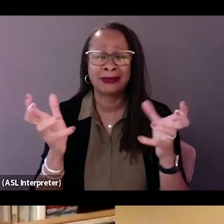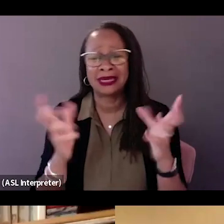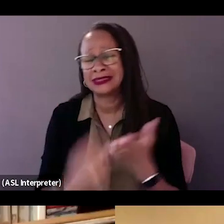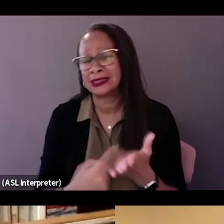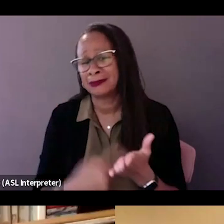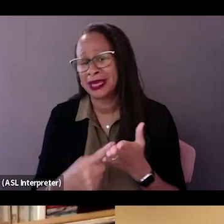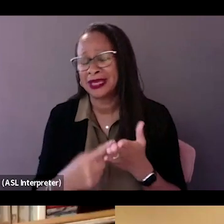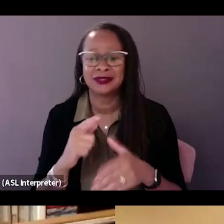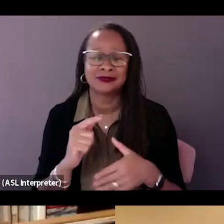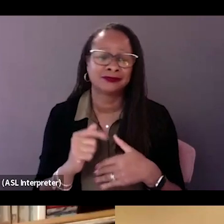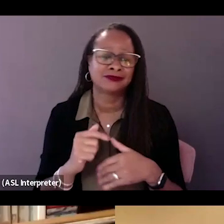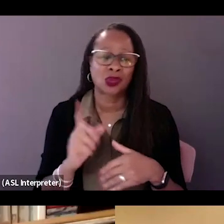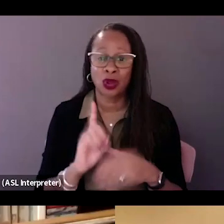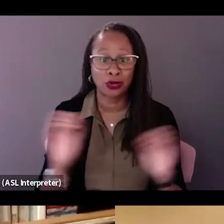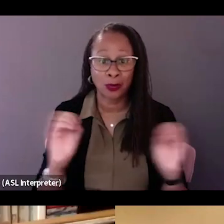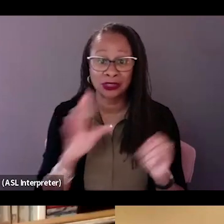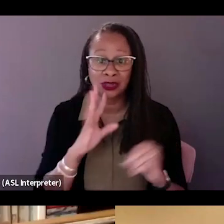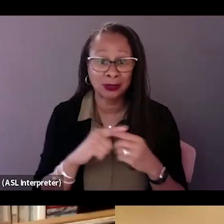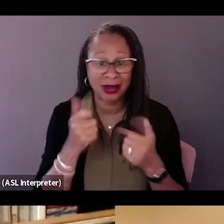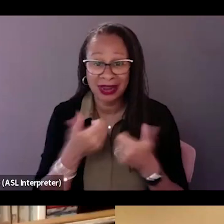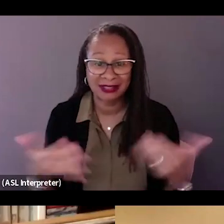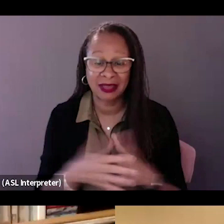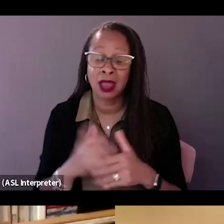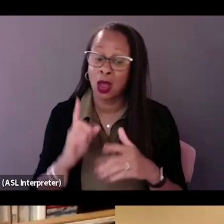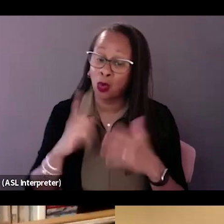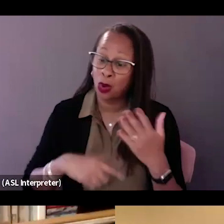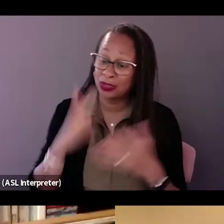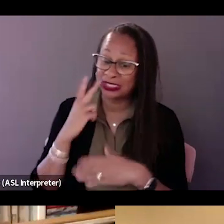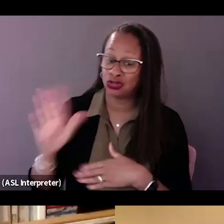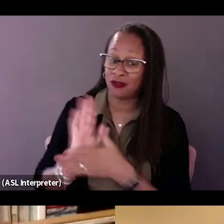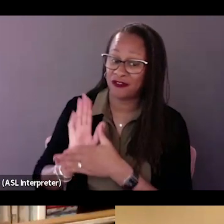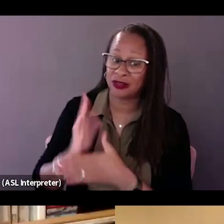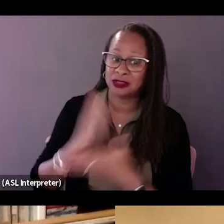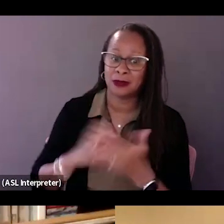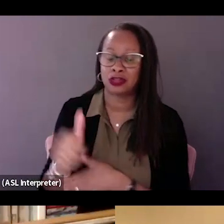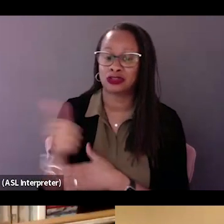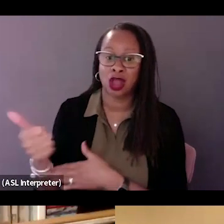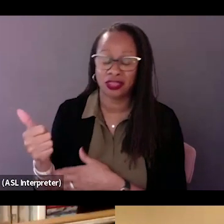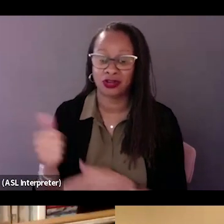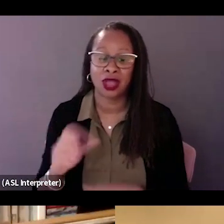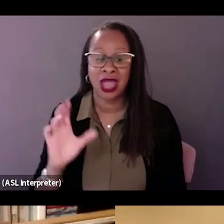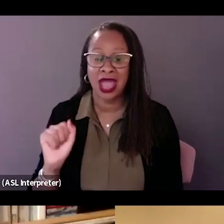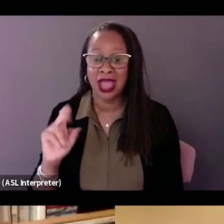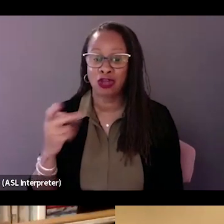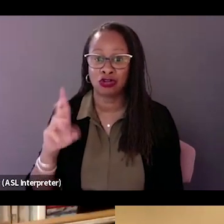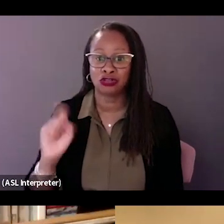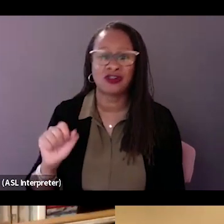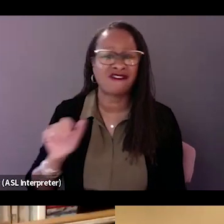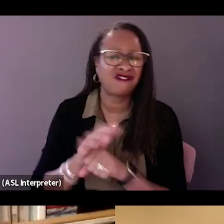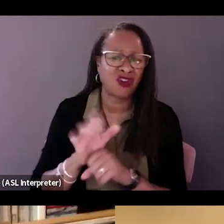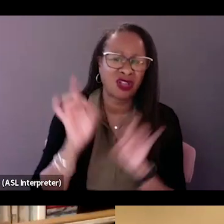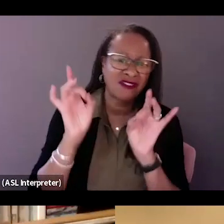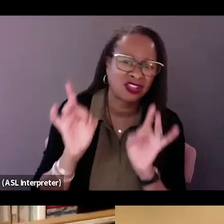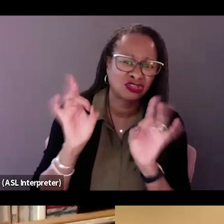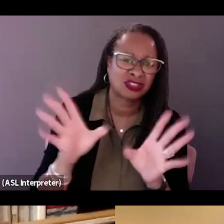covered, but what we see in your film, I mean, some of those other anchors are just full of hatred, and it's not